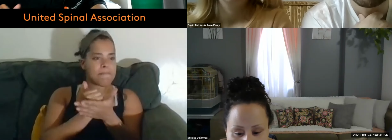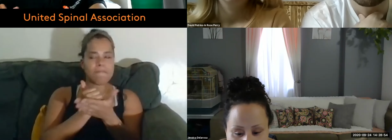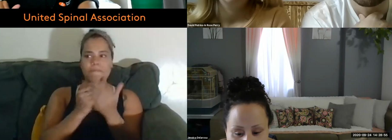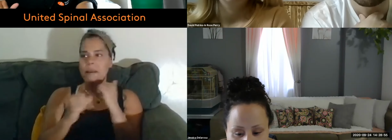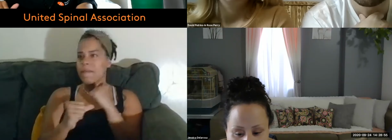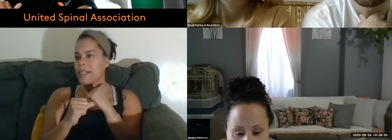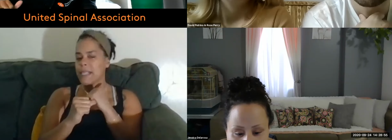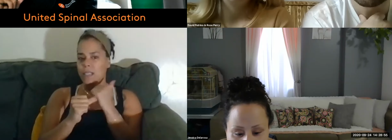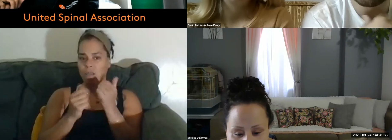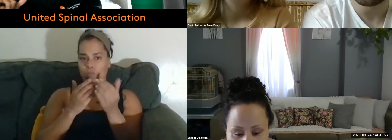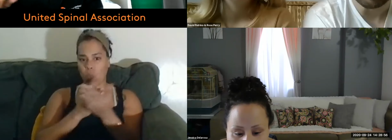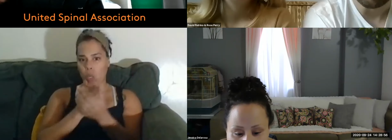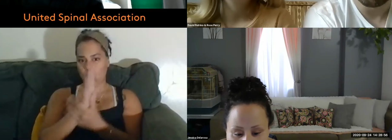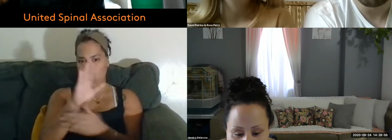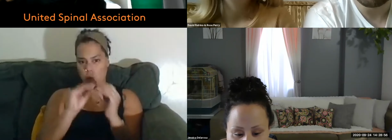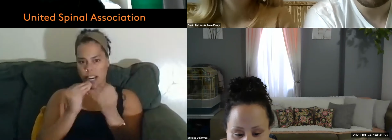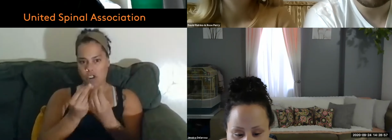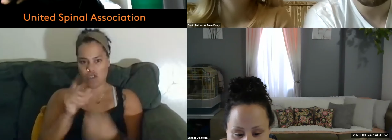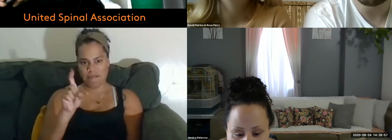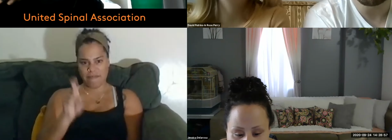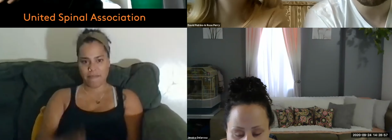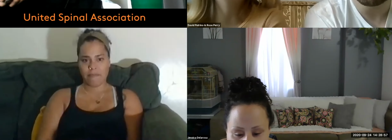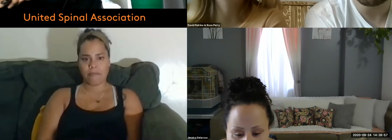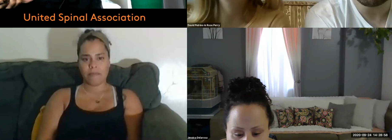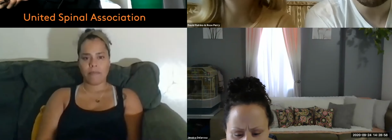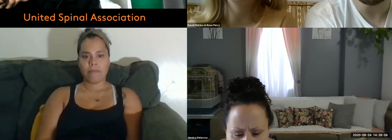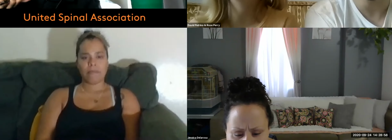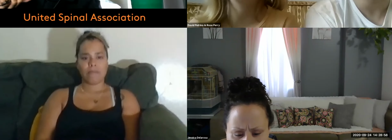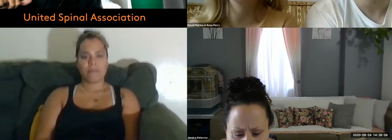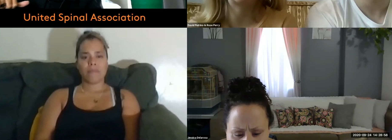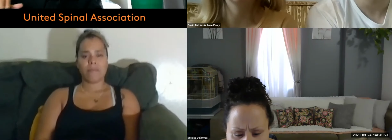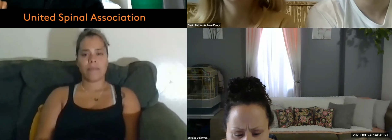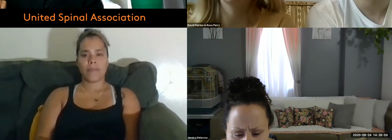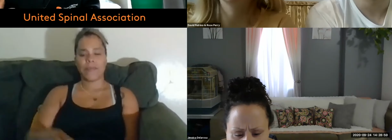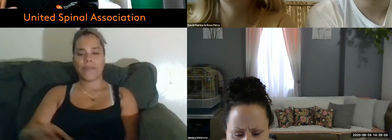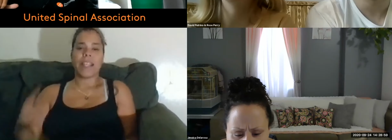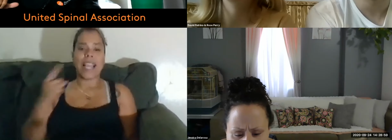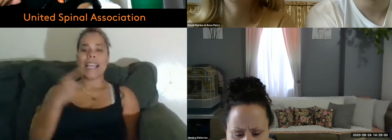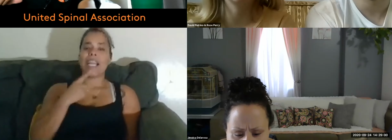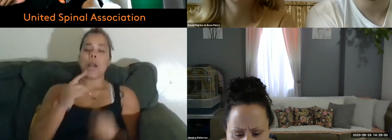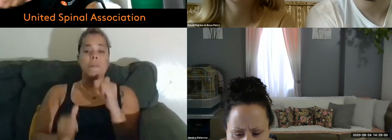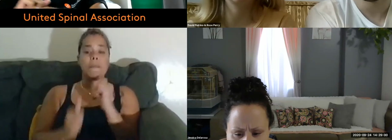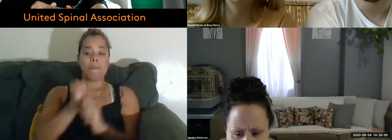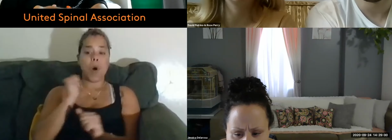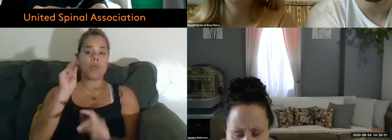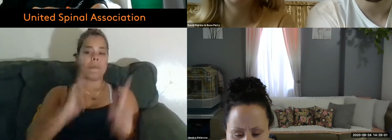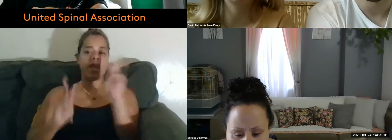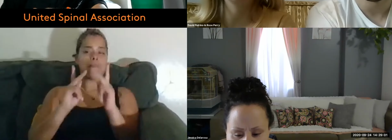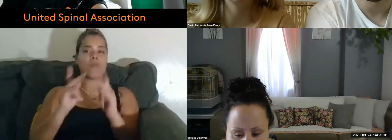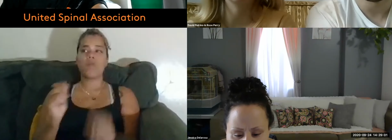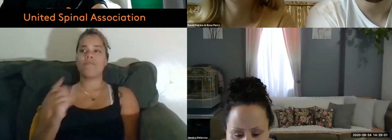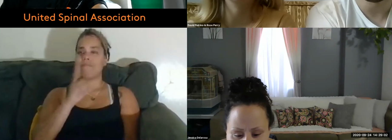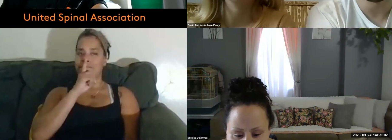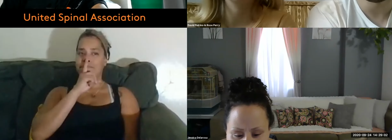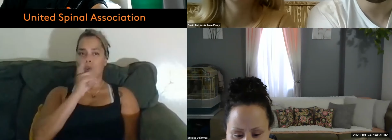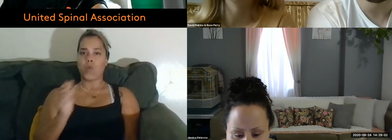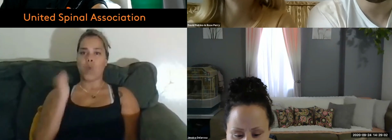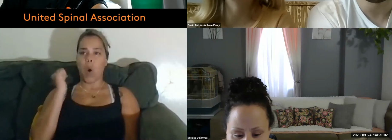organization, Rose? Yeah, I'd say most people won't reach out and say that they're socially isolated. I think